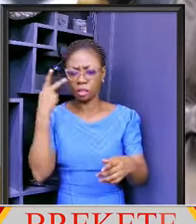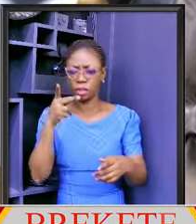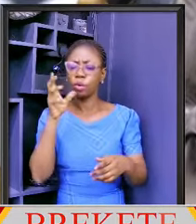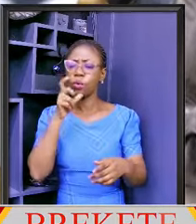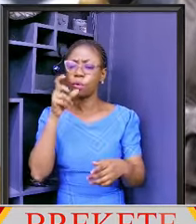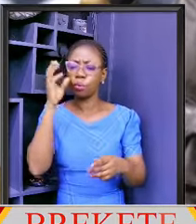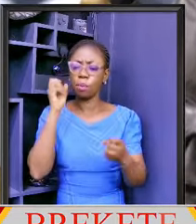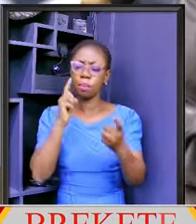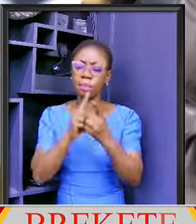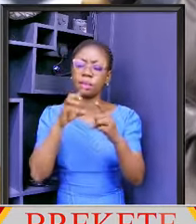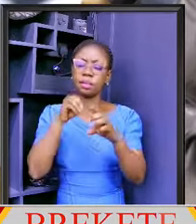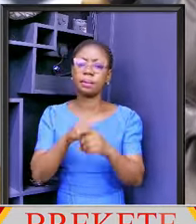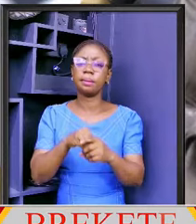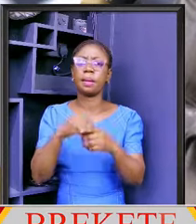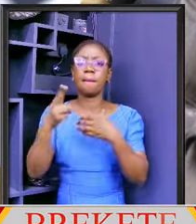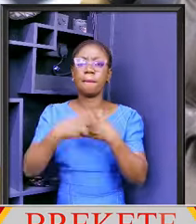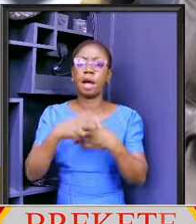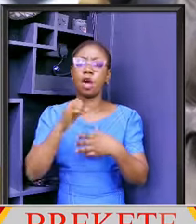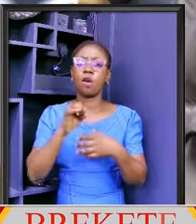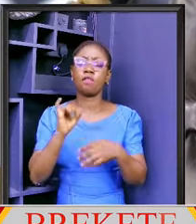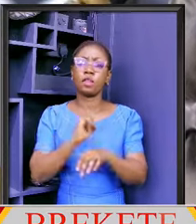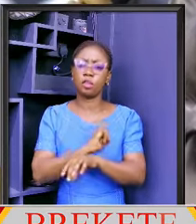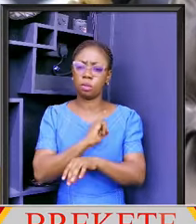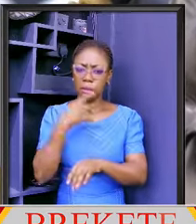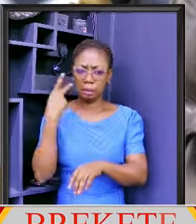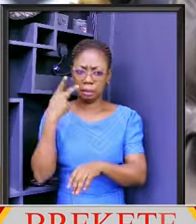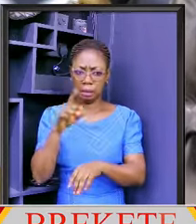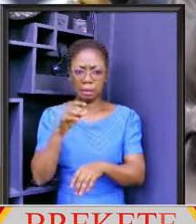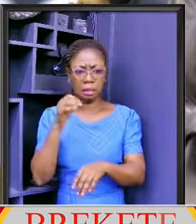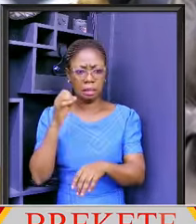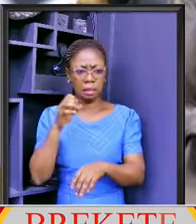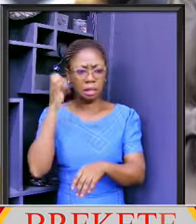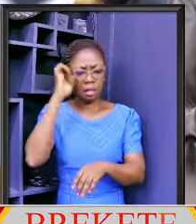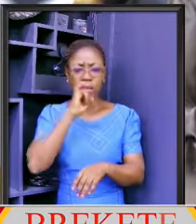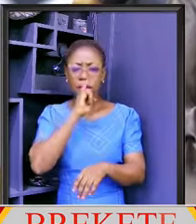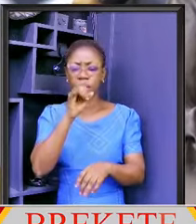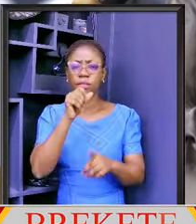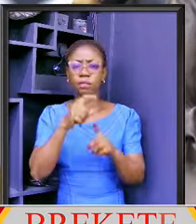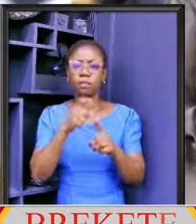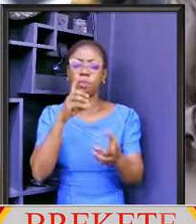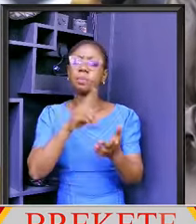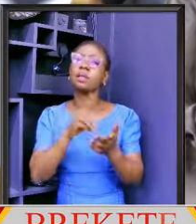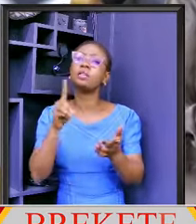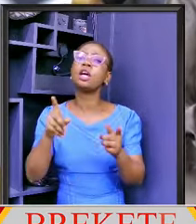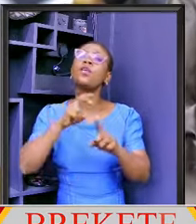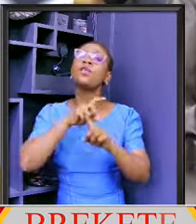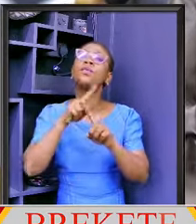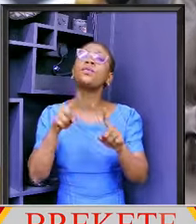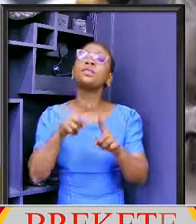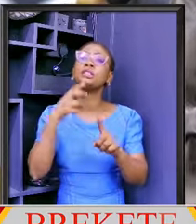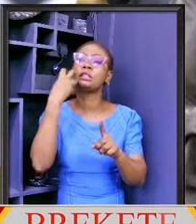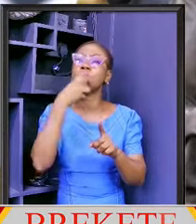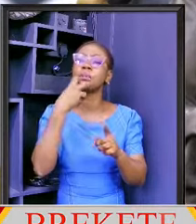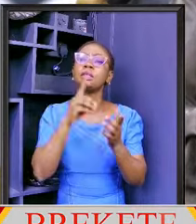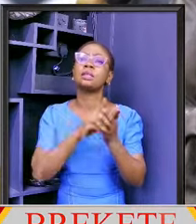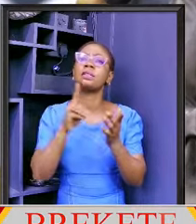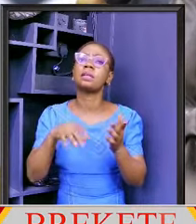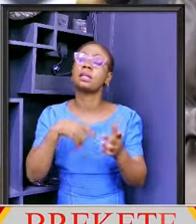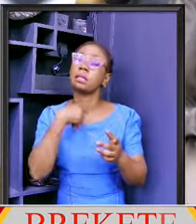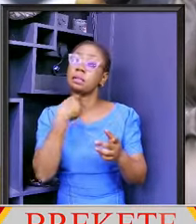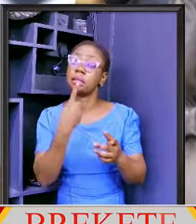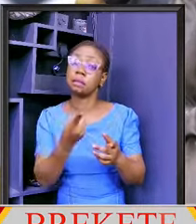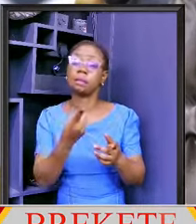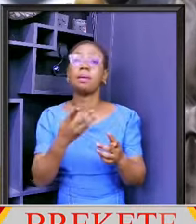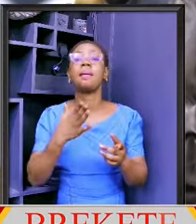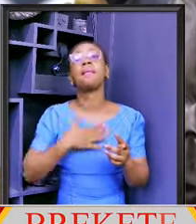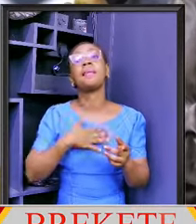BOI. I went and met him. Lo and behold, he's from Delta. And when he speak Delta, I said, my mom is from that